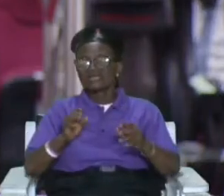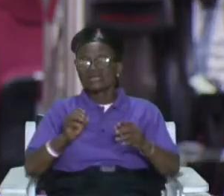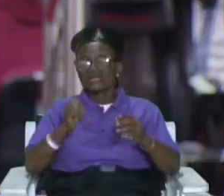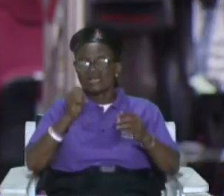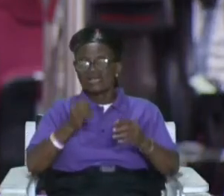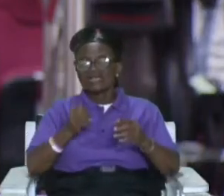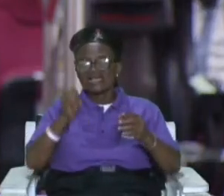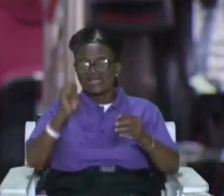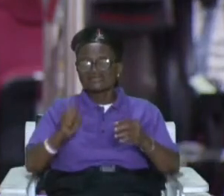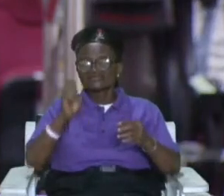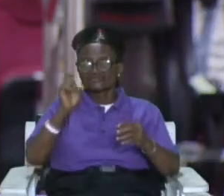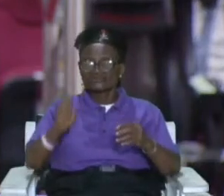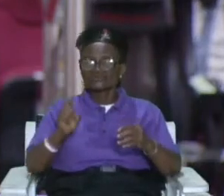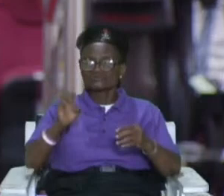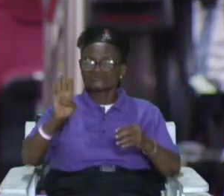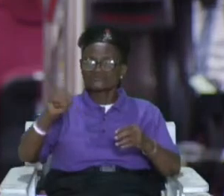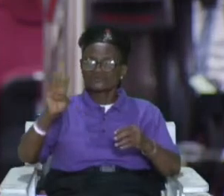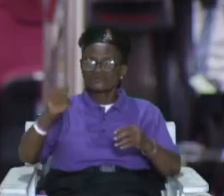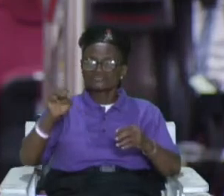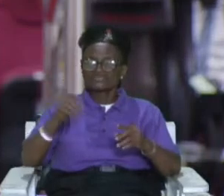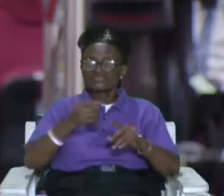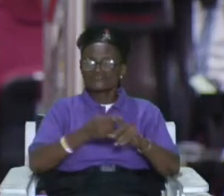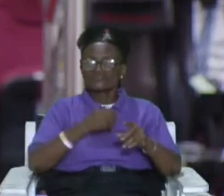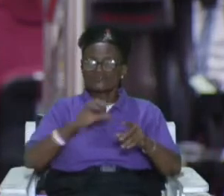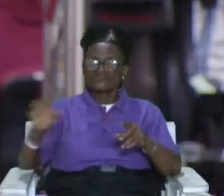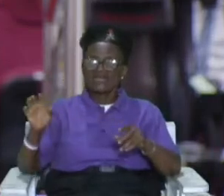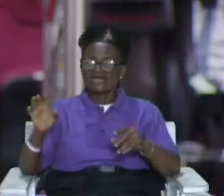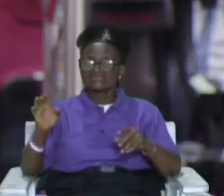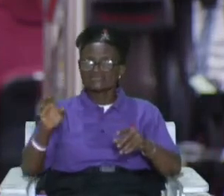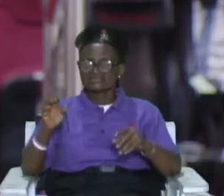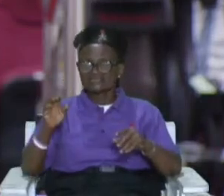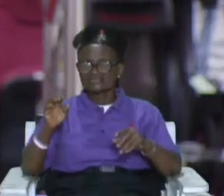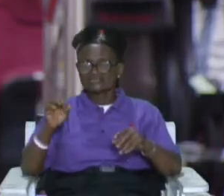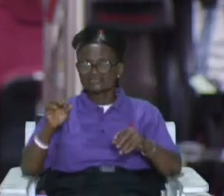28. Exodus 14.